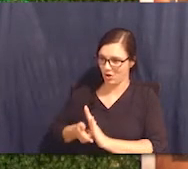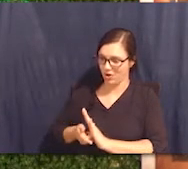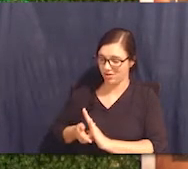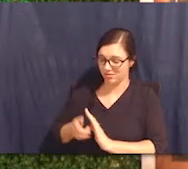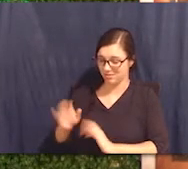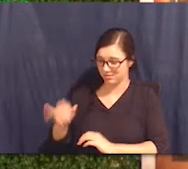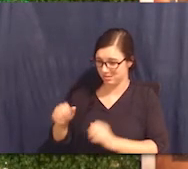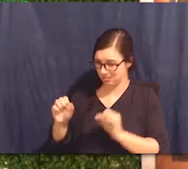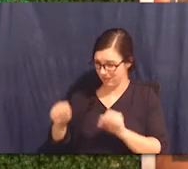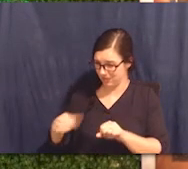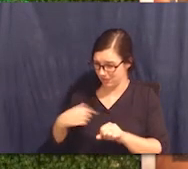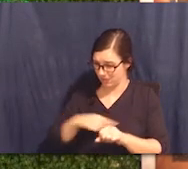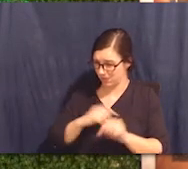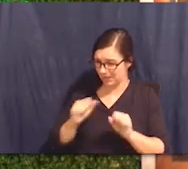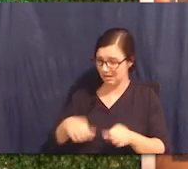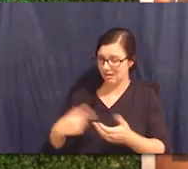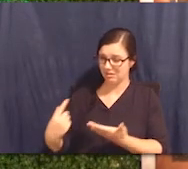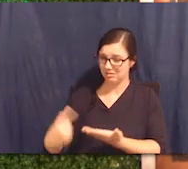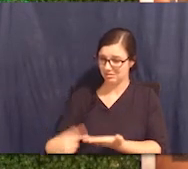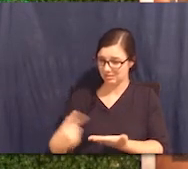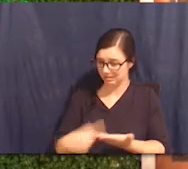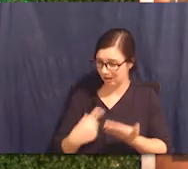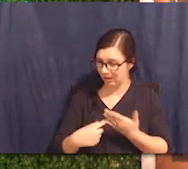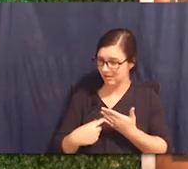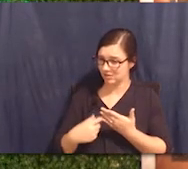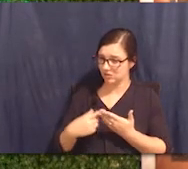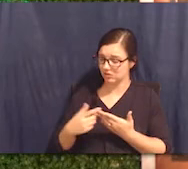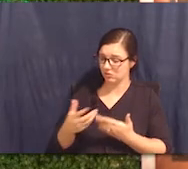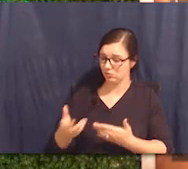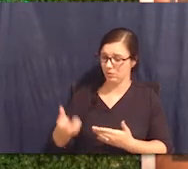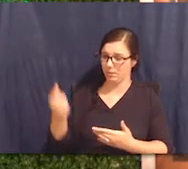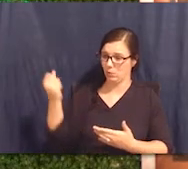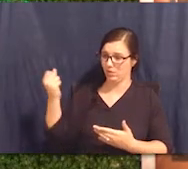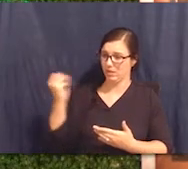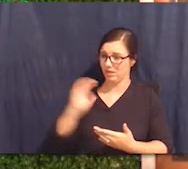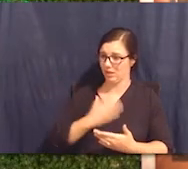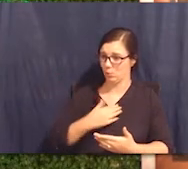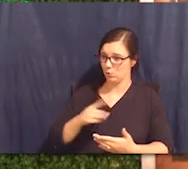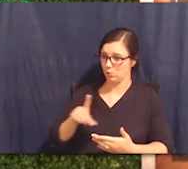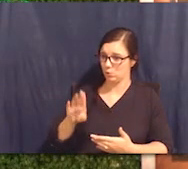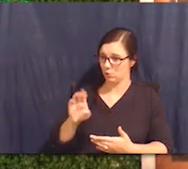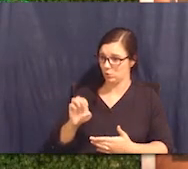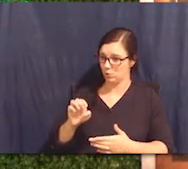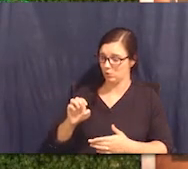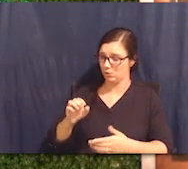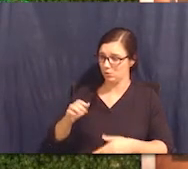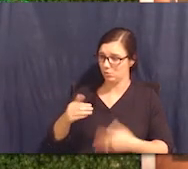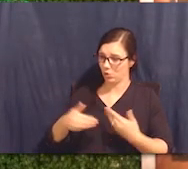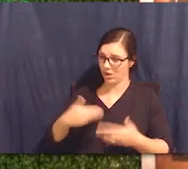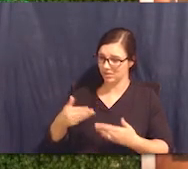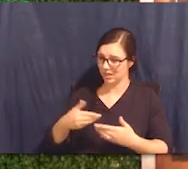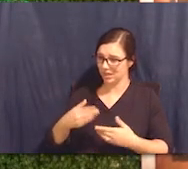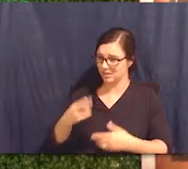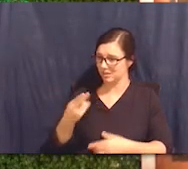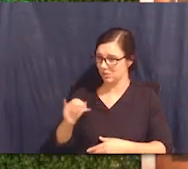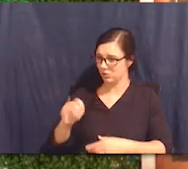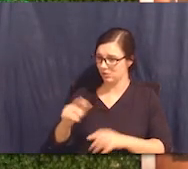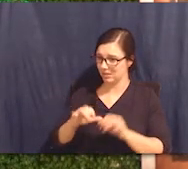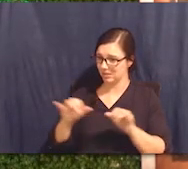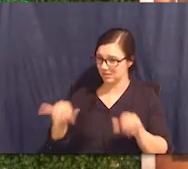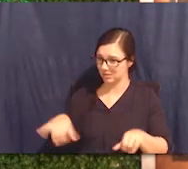it possible that we can discuss removing our due process hearing system